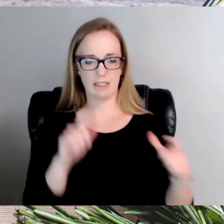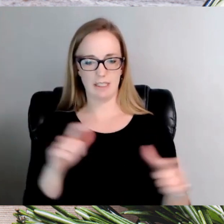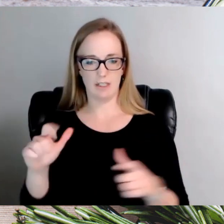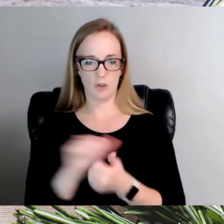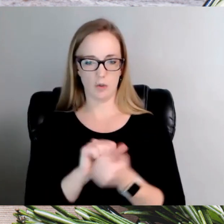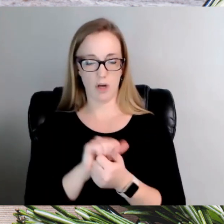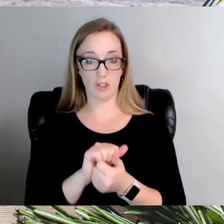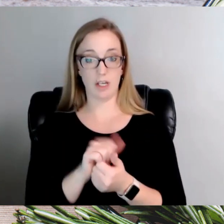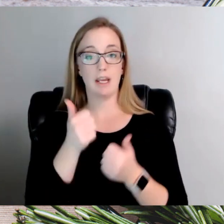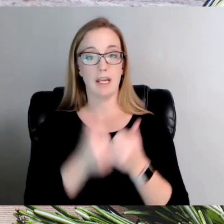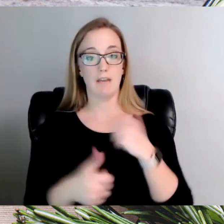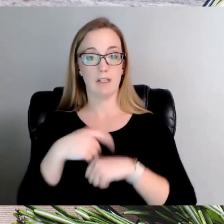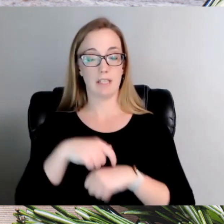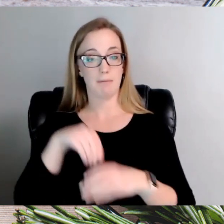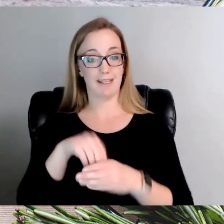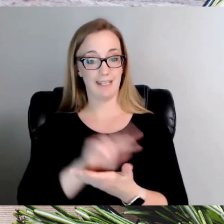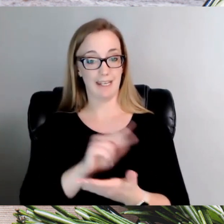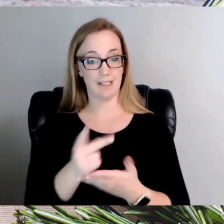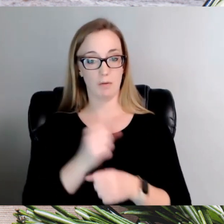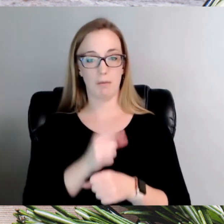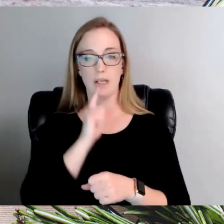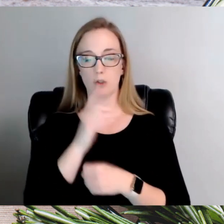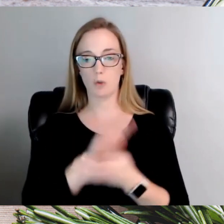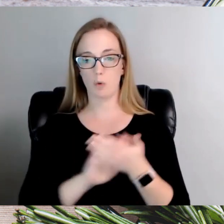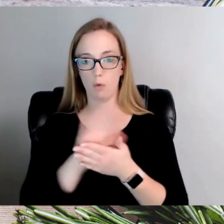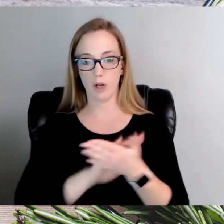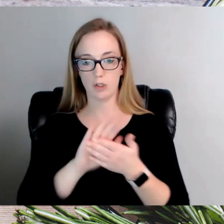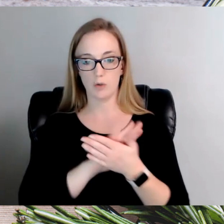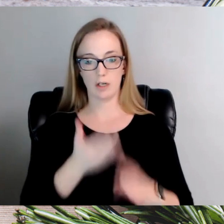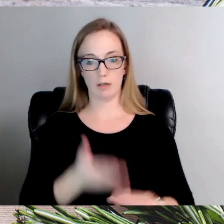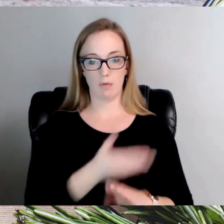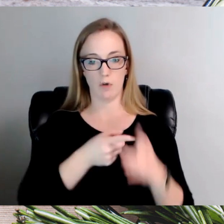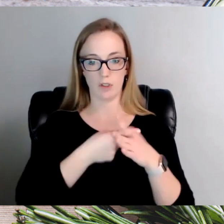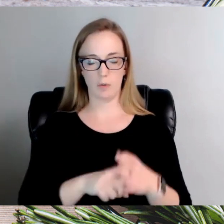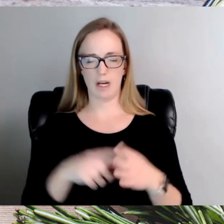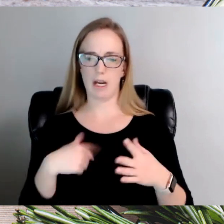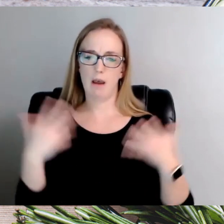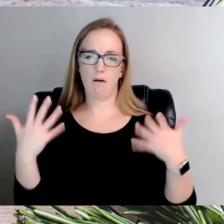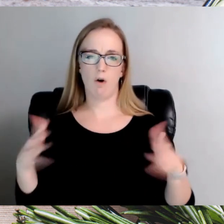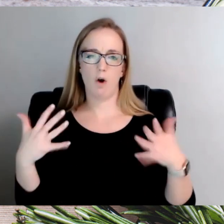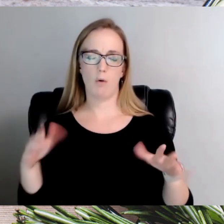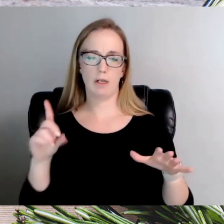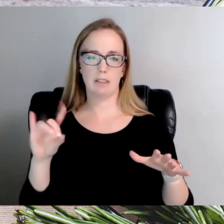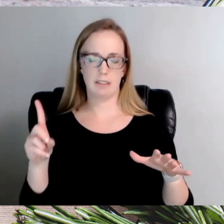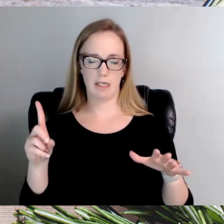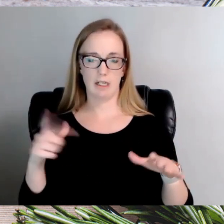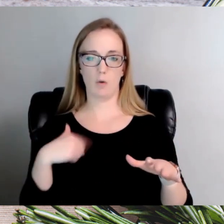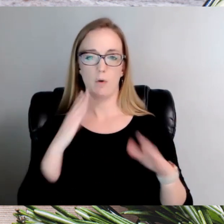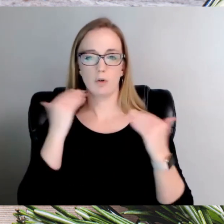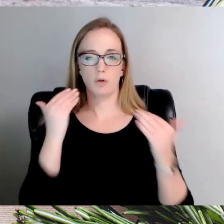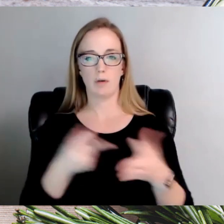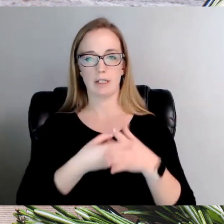sure and wash our hands before we begin. And I have already done that, so we will dive into the